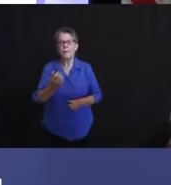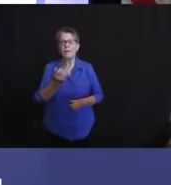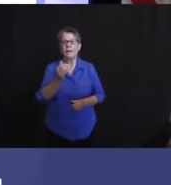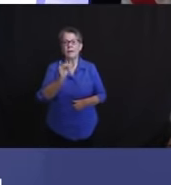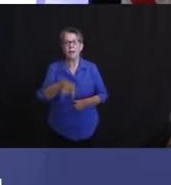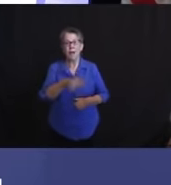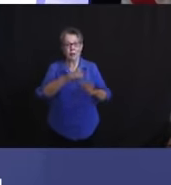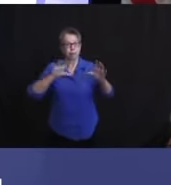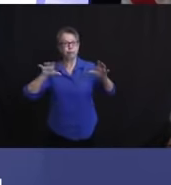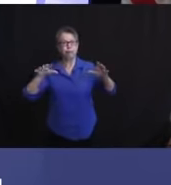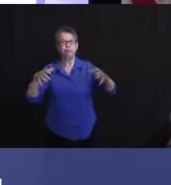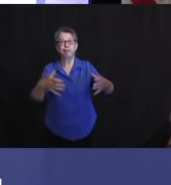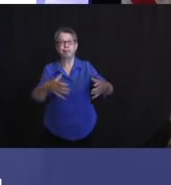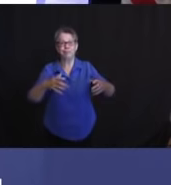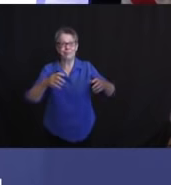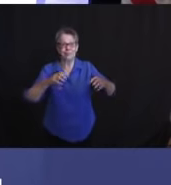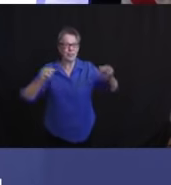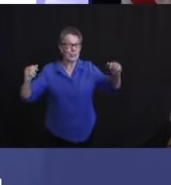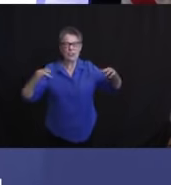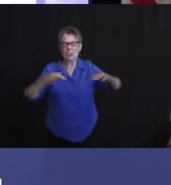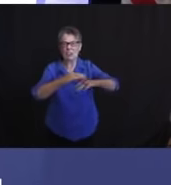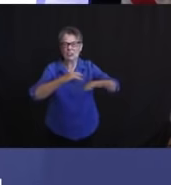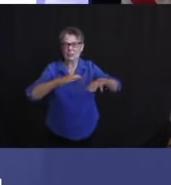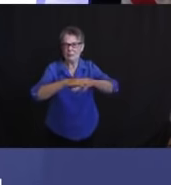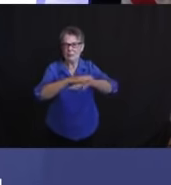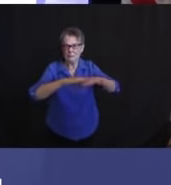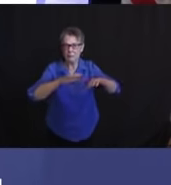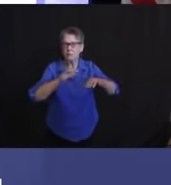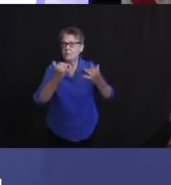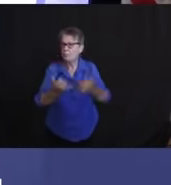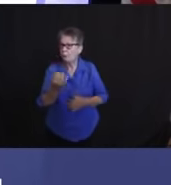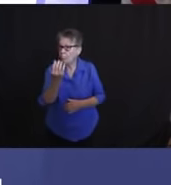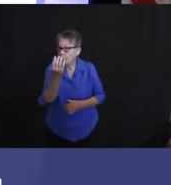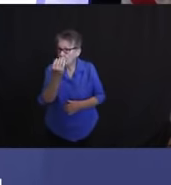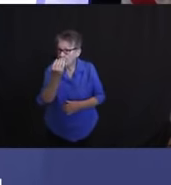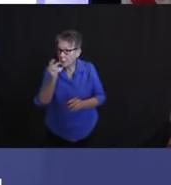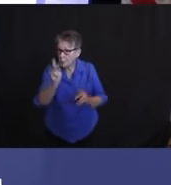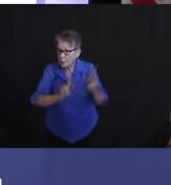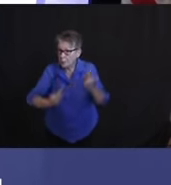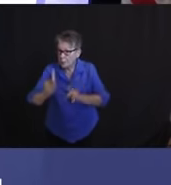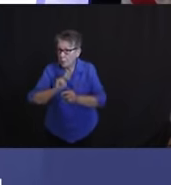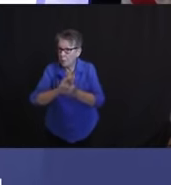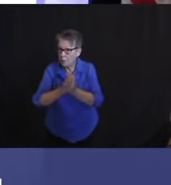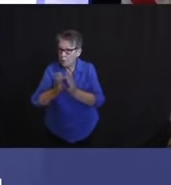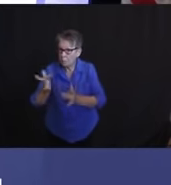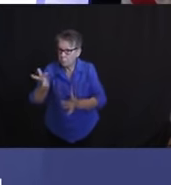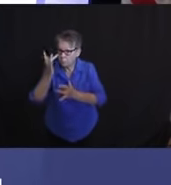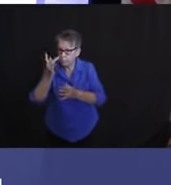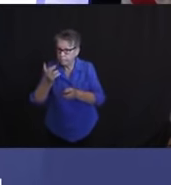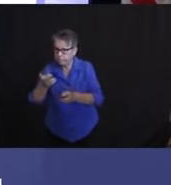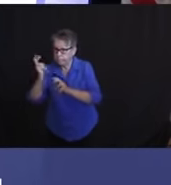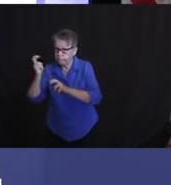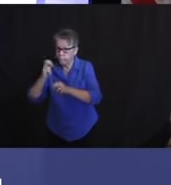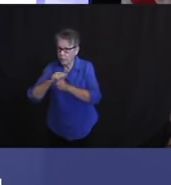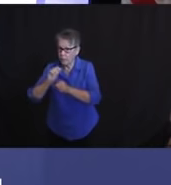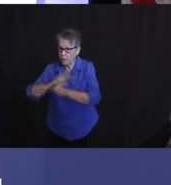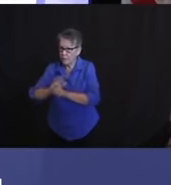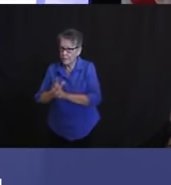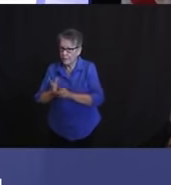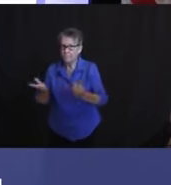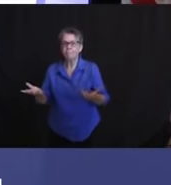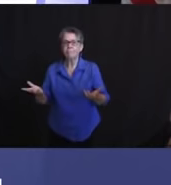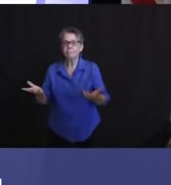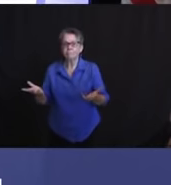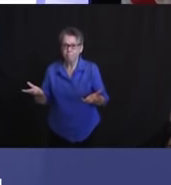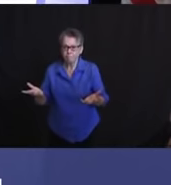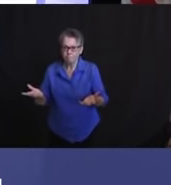vital measures that have saved lives throughout the pandemic, the entire state is at risk of backsliding. We've all worked together to reduce the